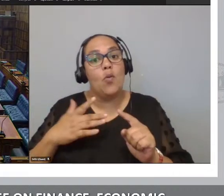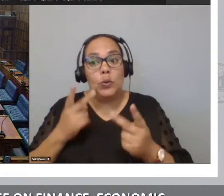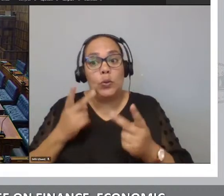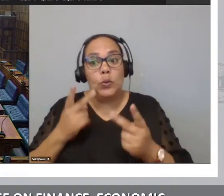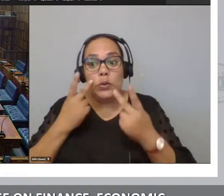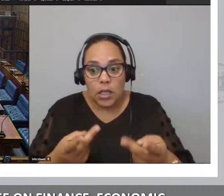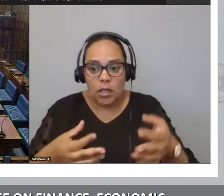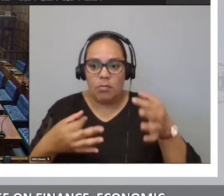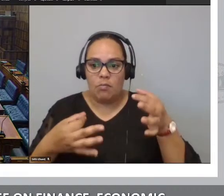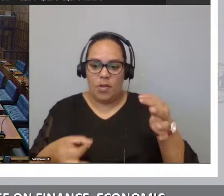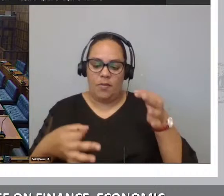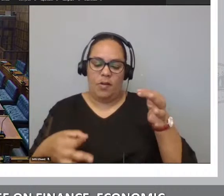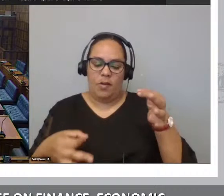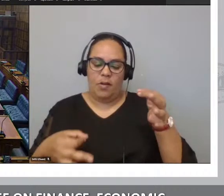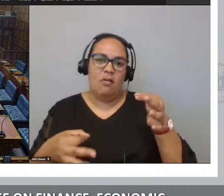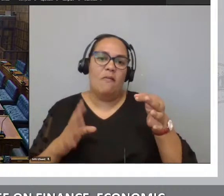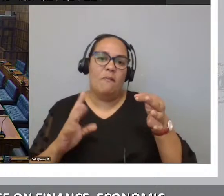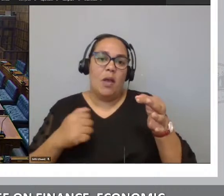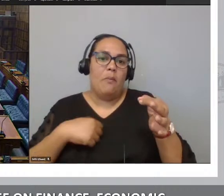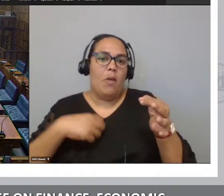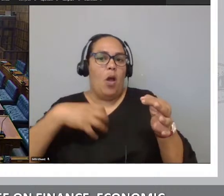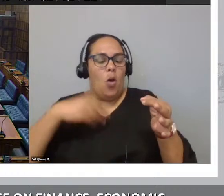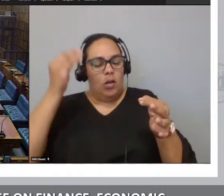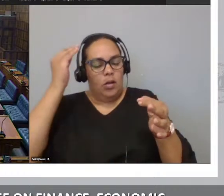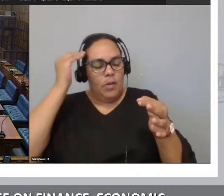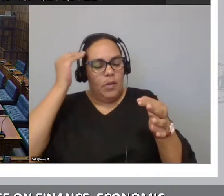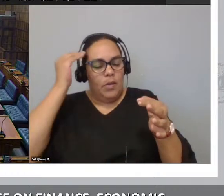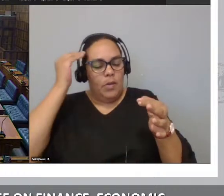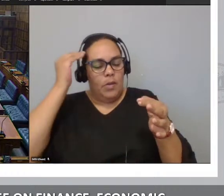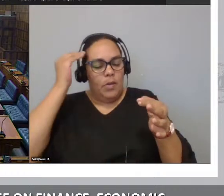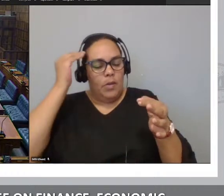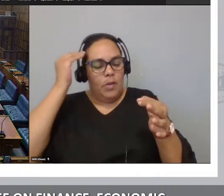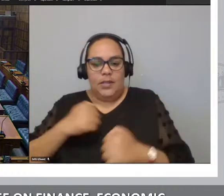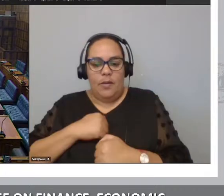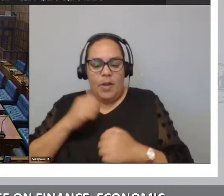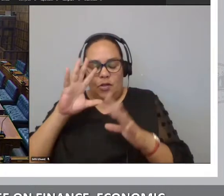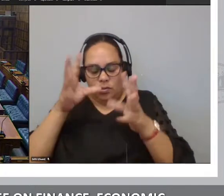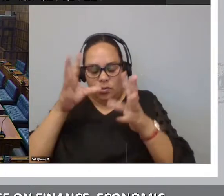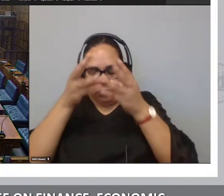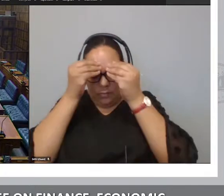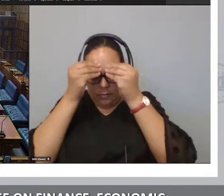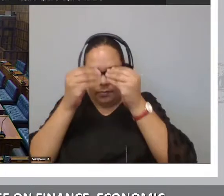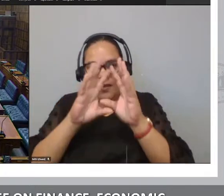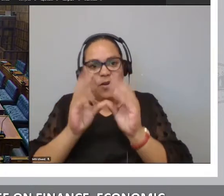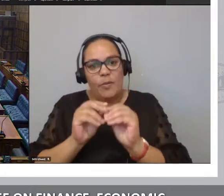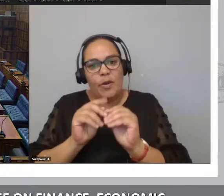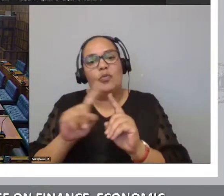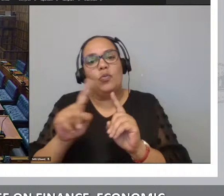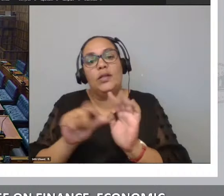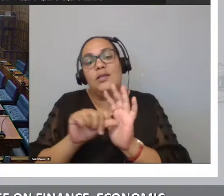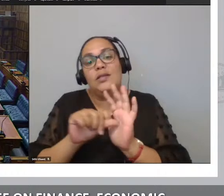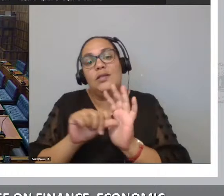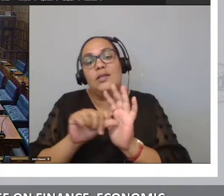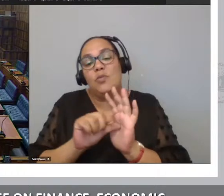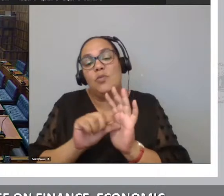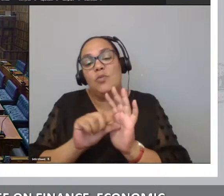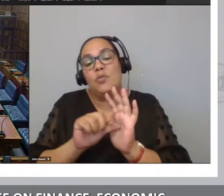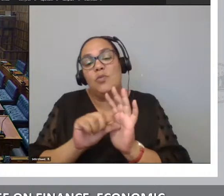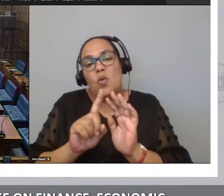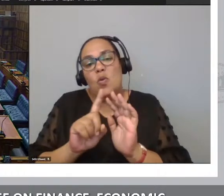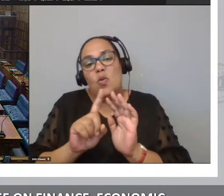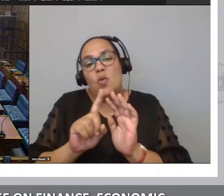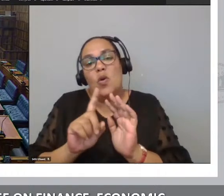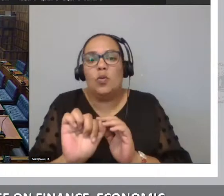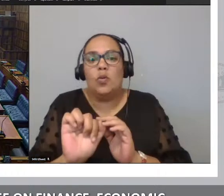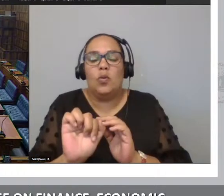paper um just for my own mind and my own ability to digest the information is essentially what is the